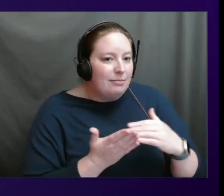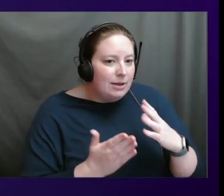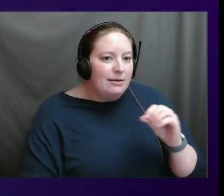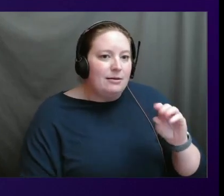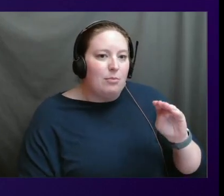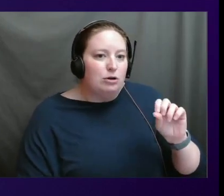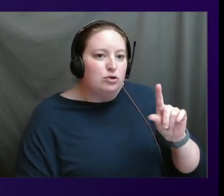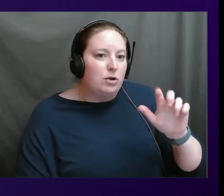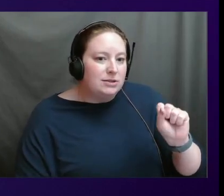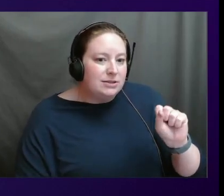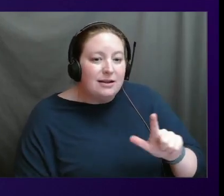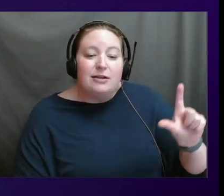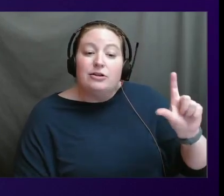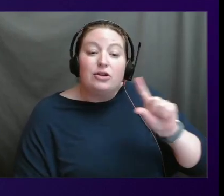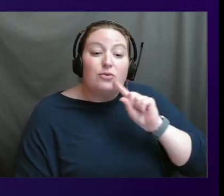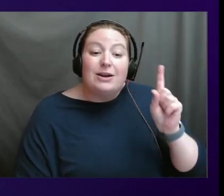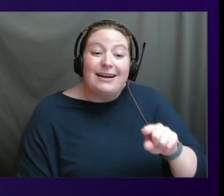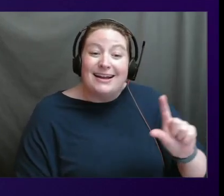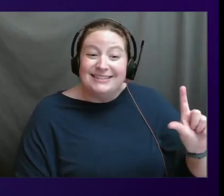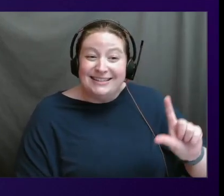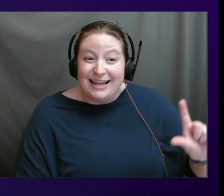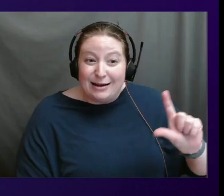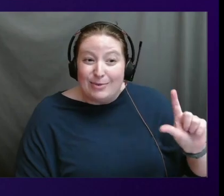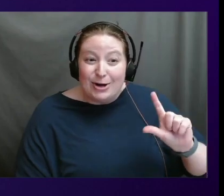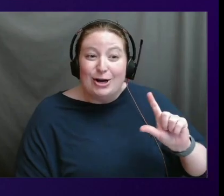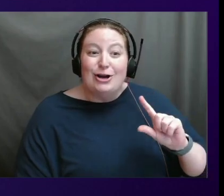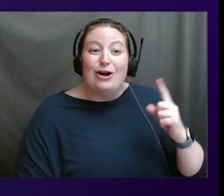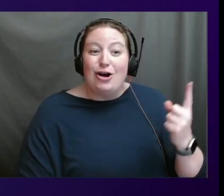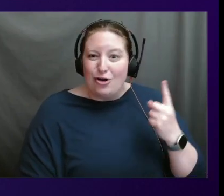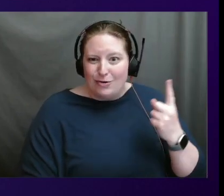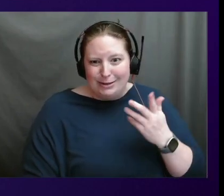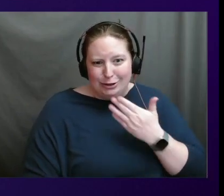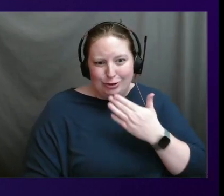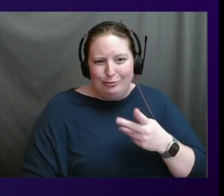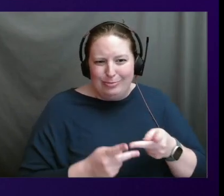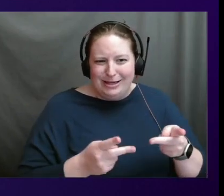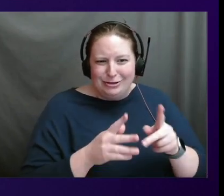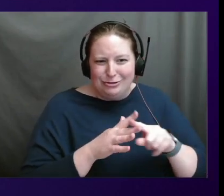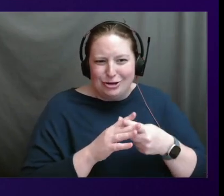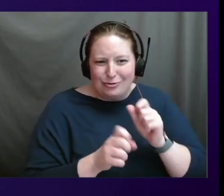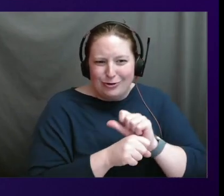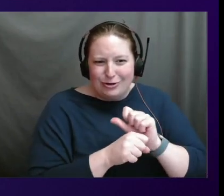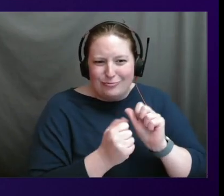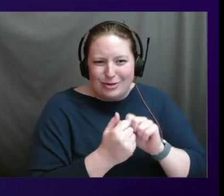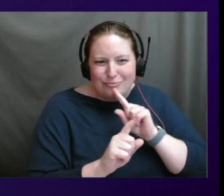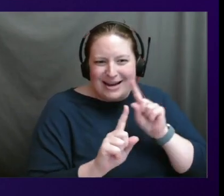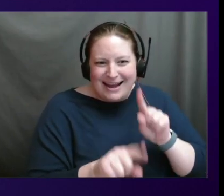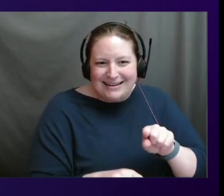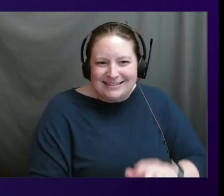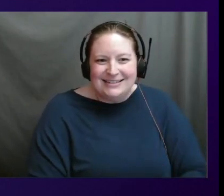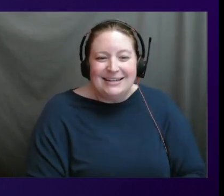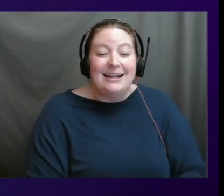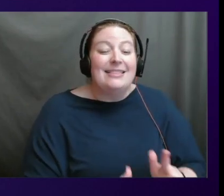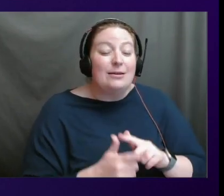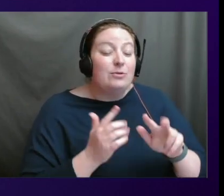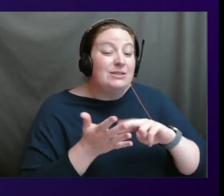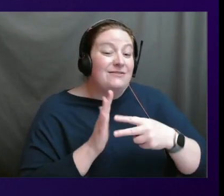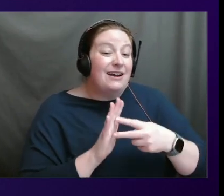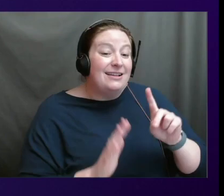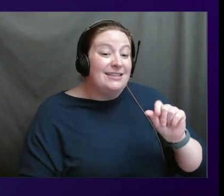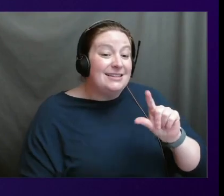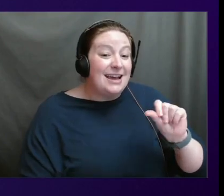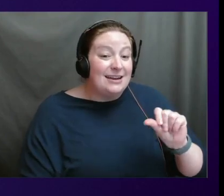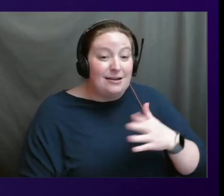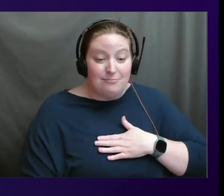So the React library, always a great start when we're working with React. And then further down, we're going to define the data. My favorite part of this is